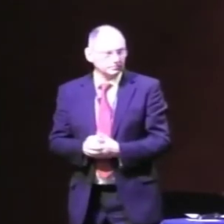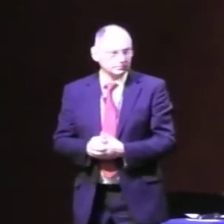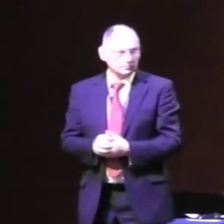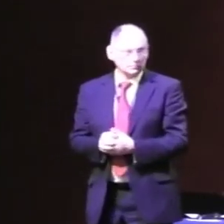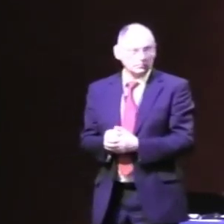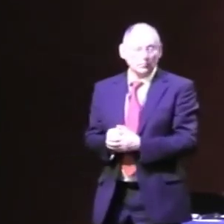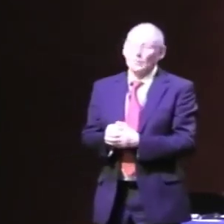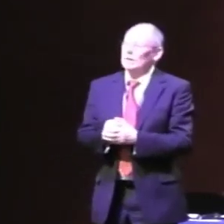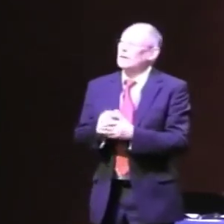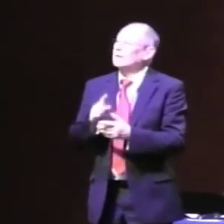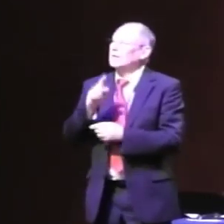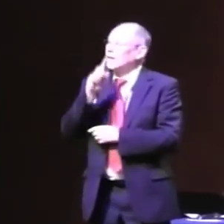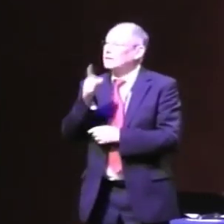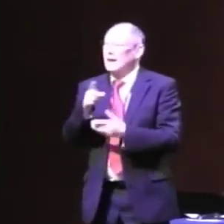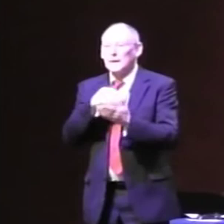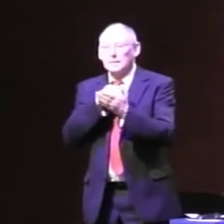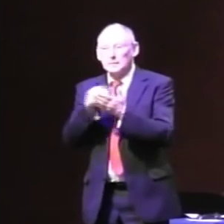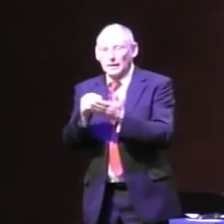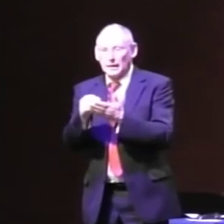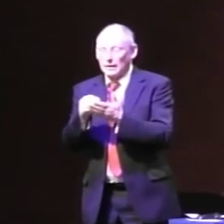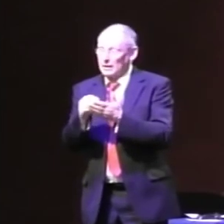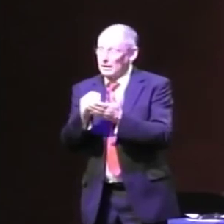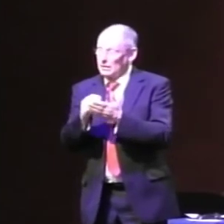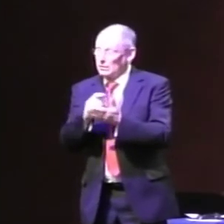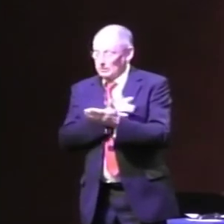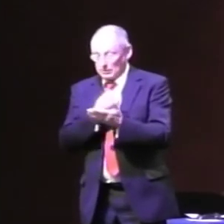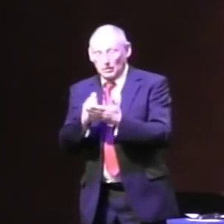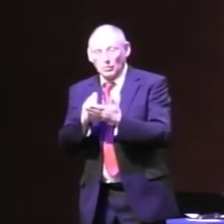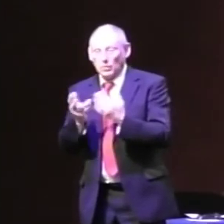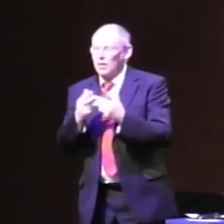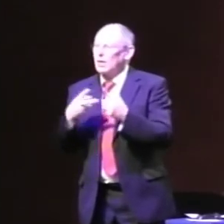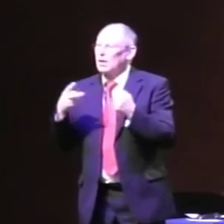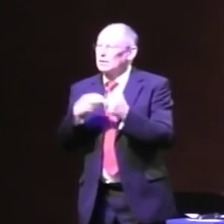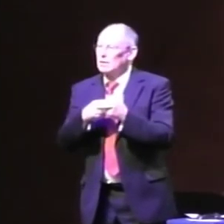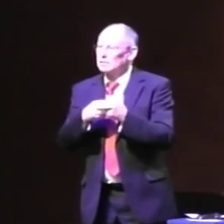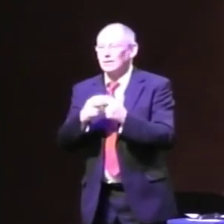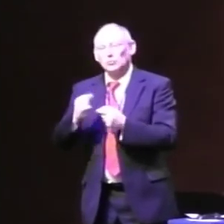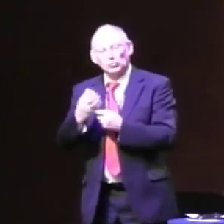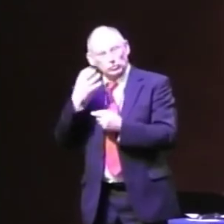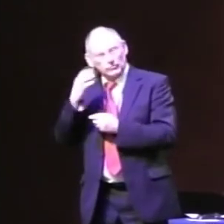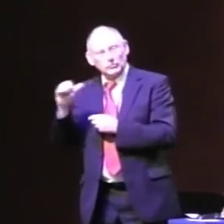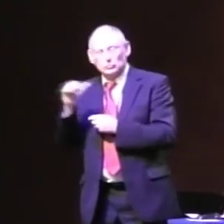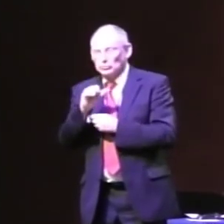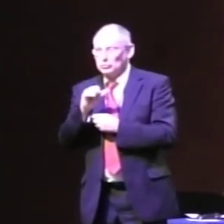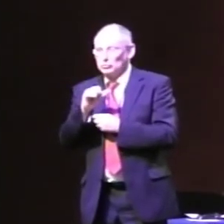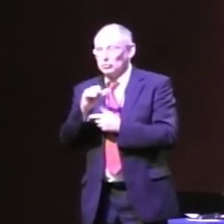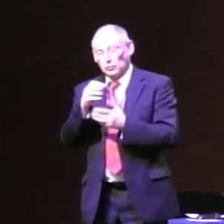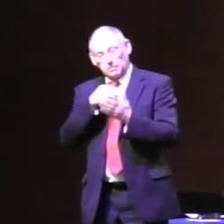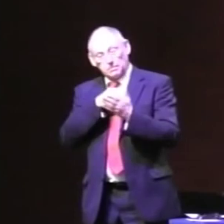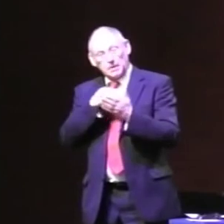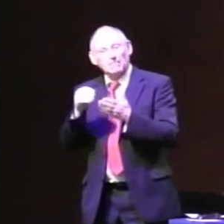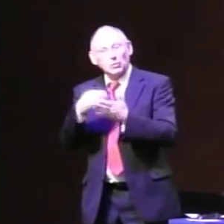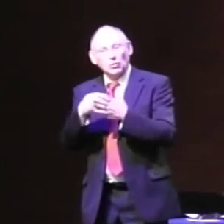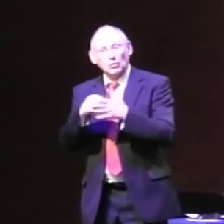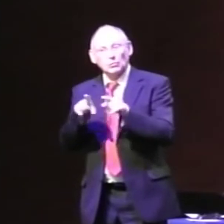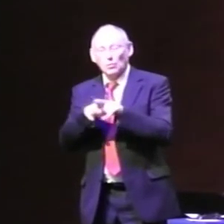And if they can't cover the costs, I know it will be difficult, the cuts that they're trying to implement, and either the Scottish Government should pay for these costs as well